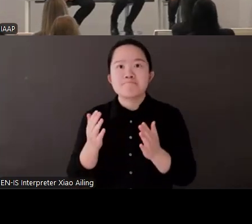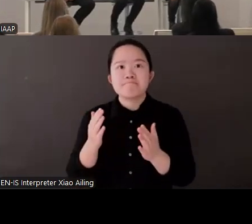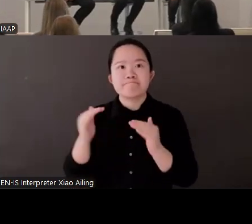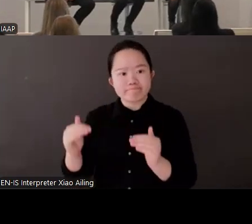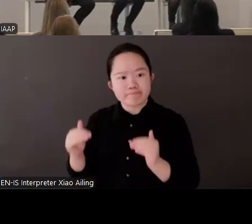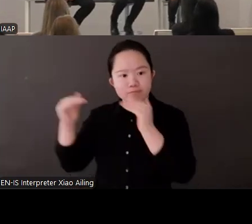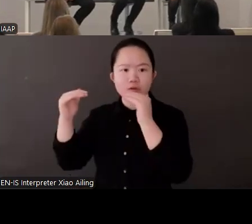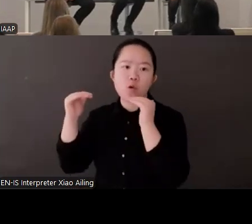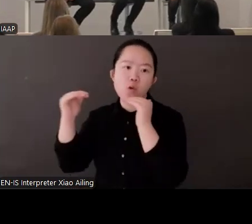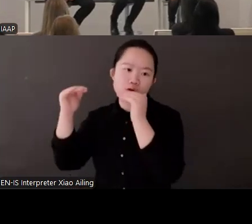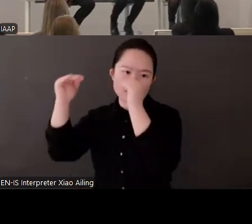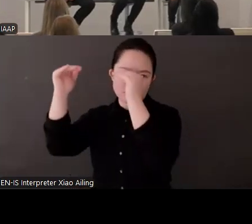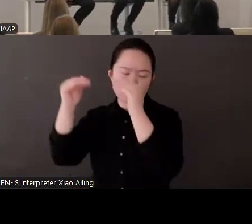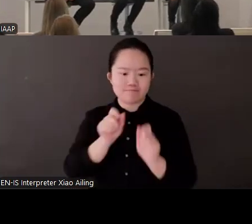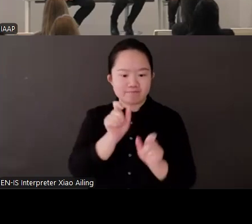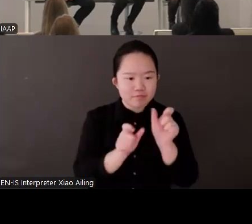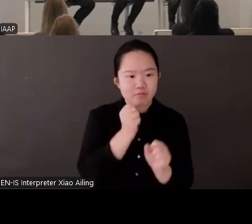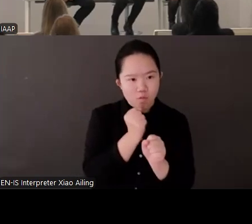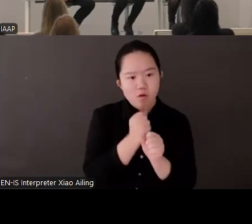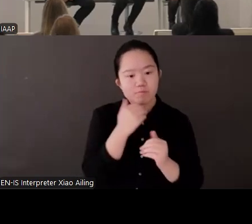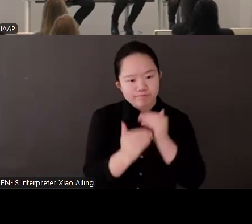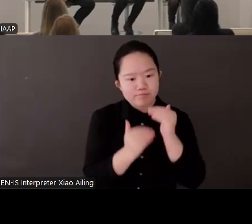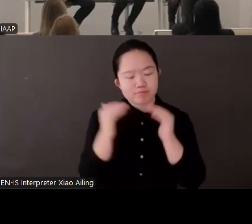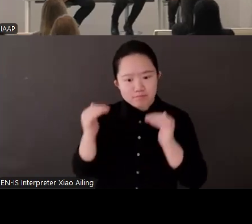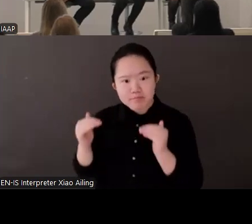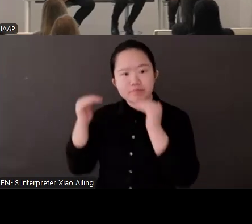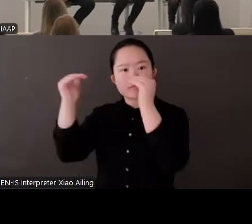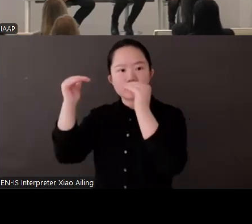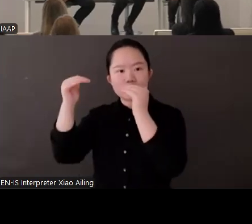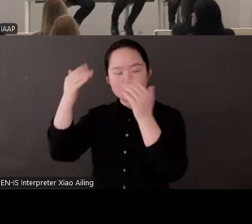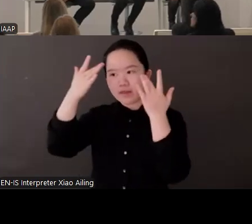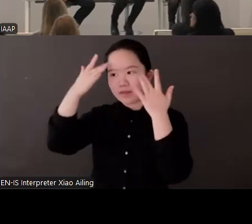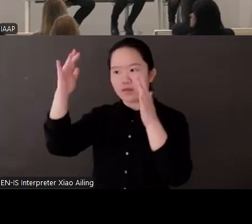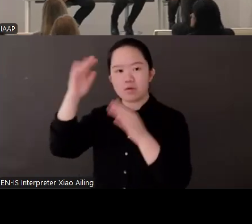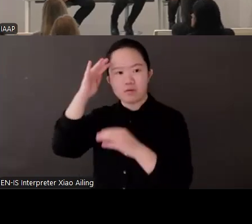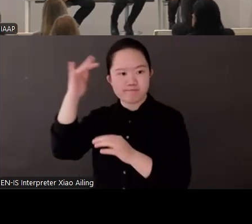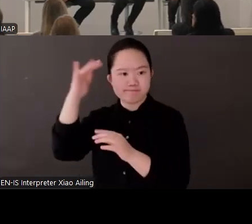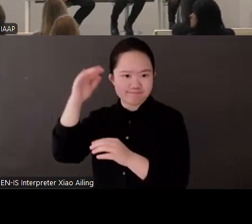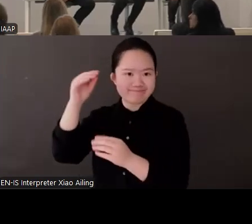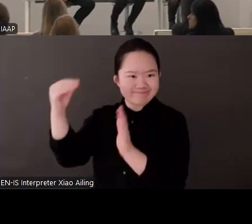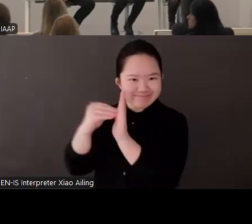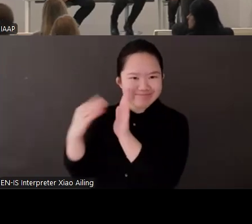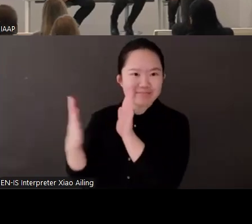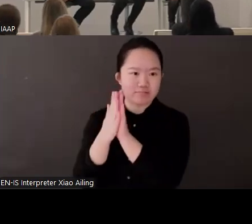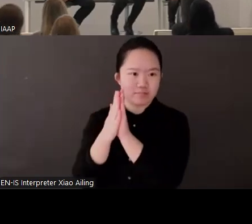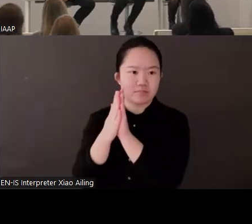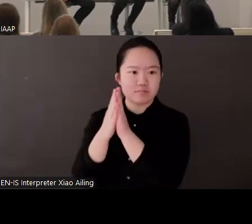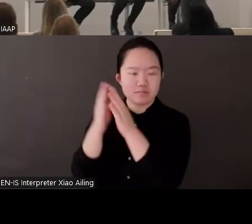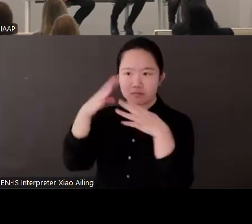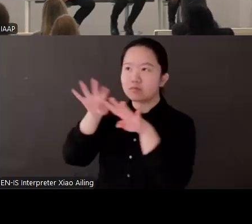when we think about the accessibility professionals in our organization, it's very important for us to